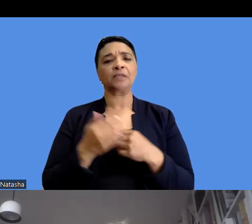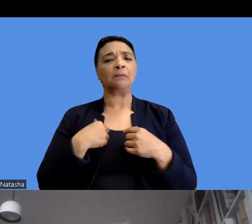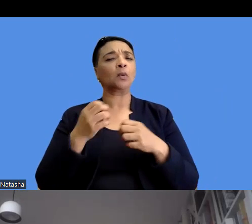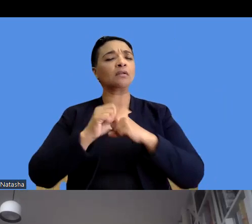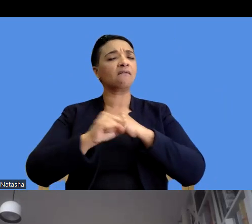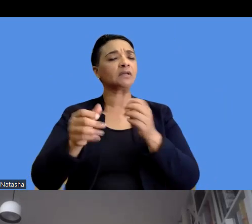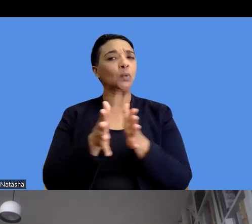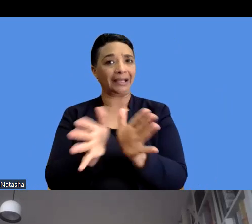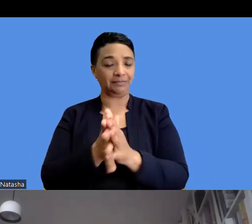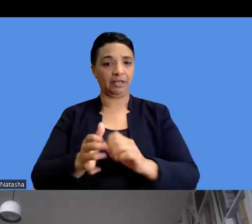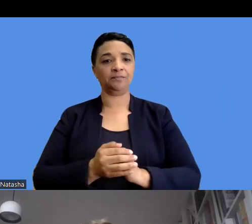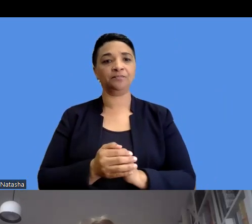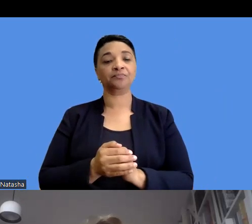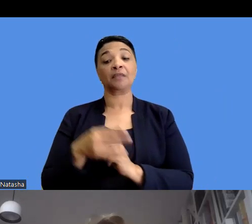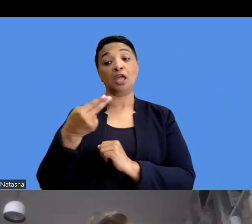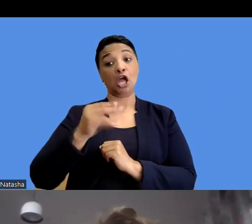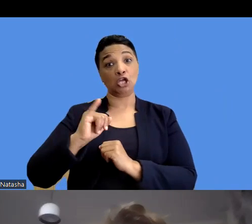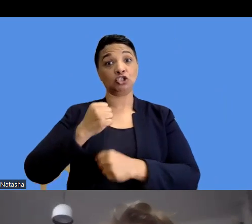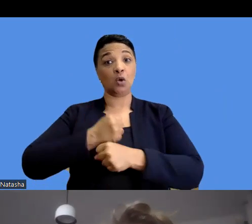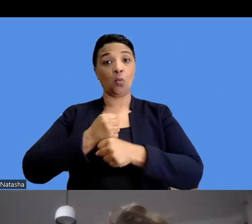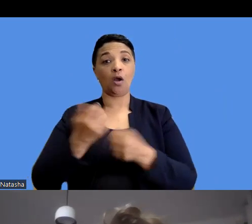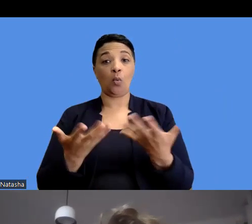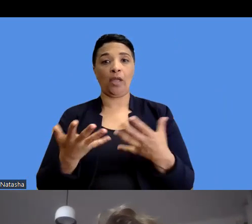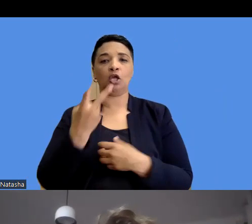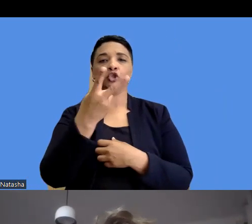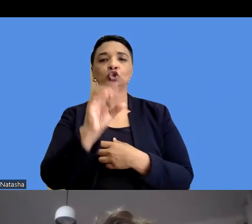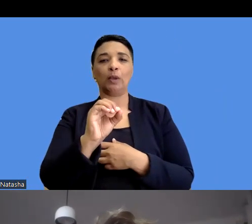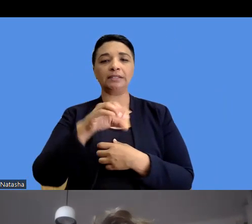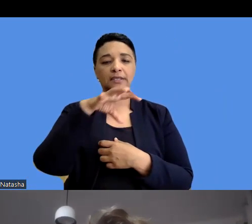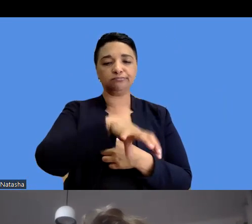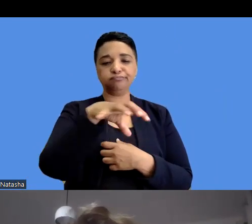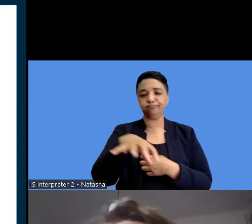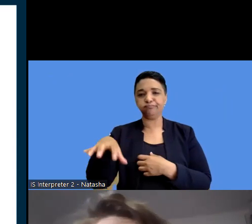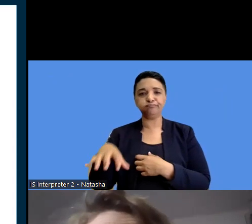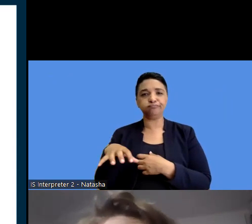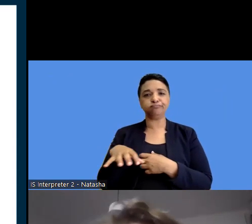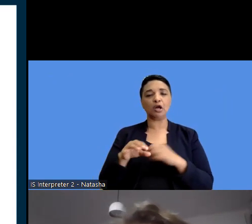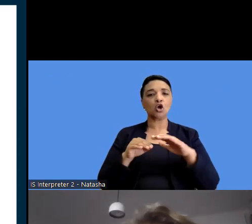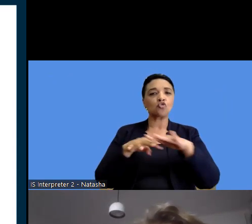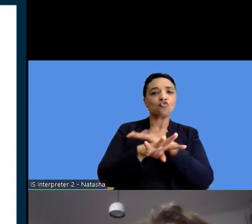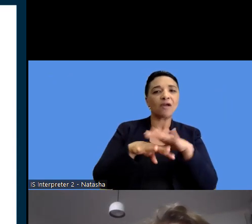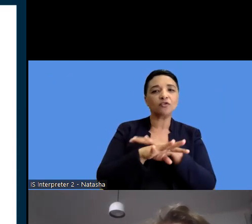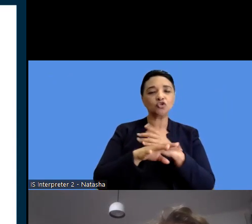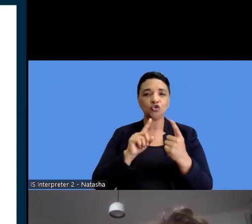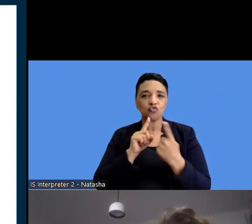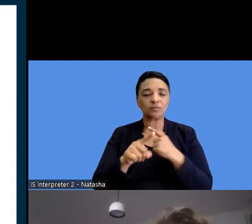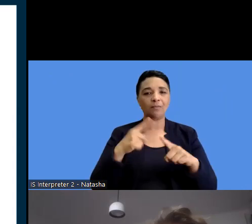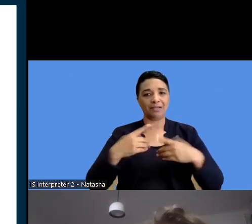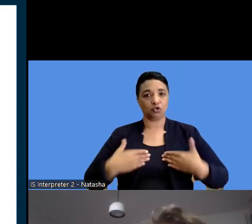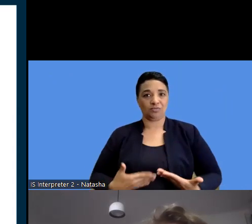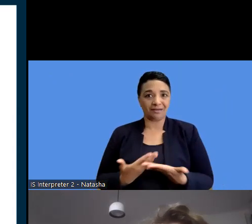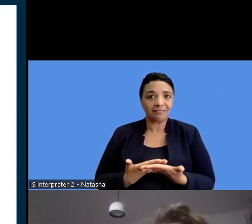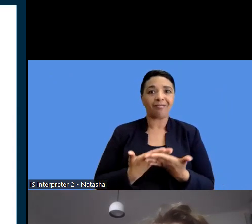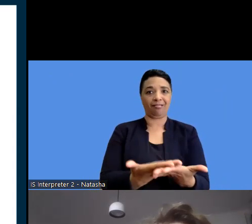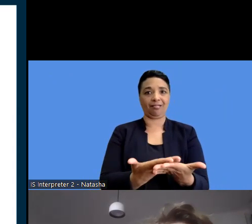HI works in 20 humanitarian and refugee responses. We do provide direct